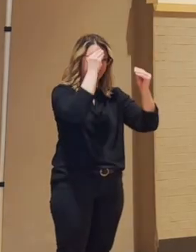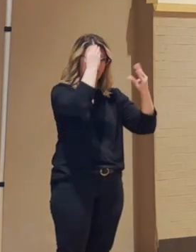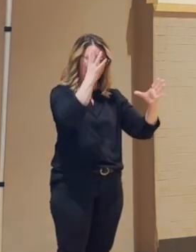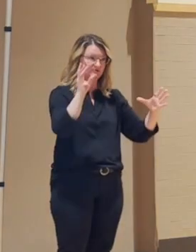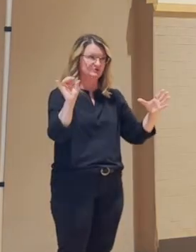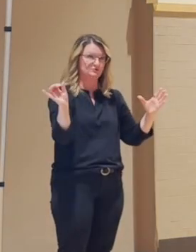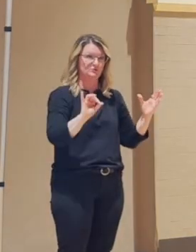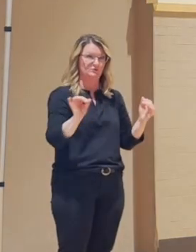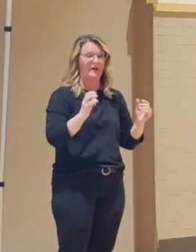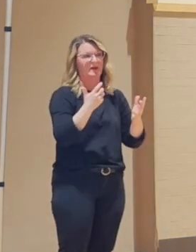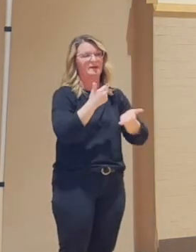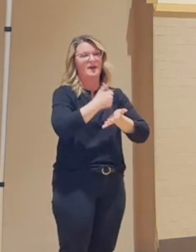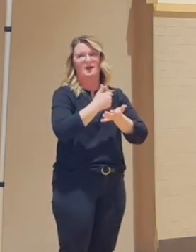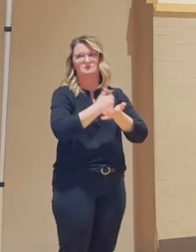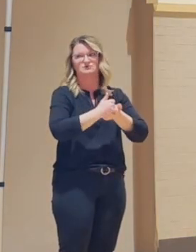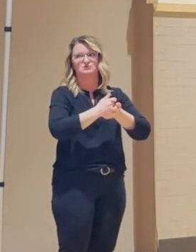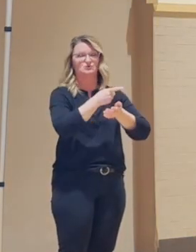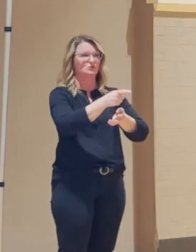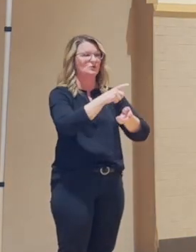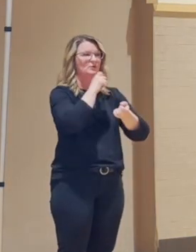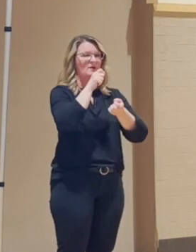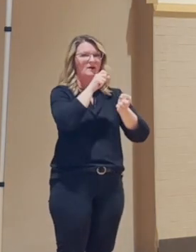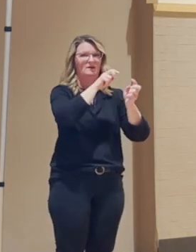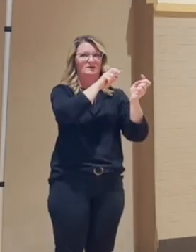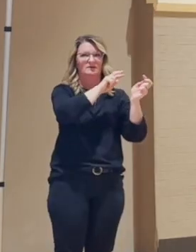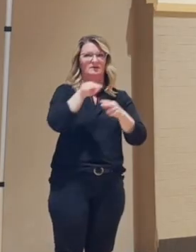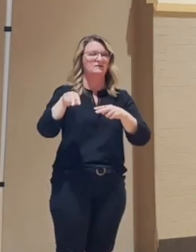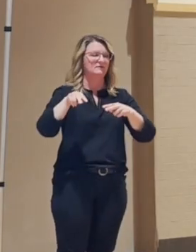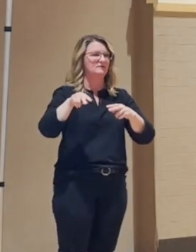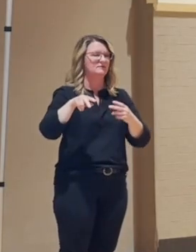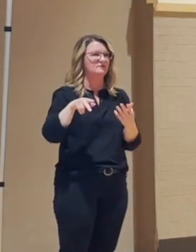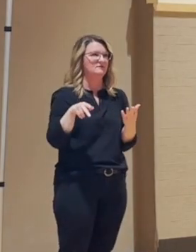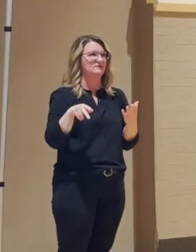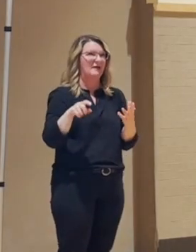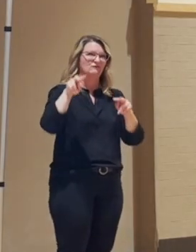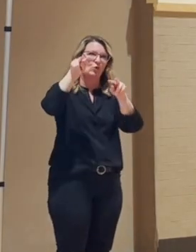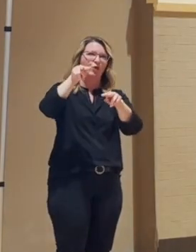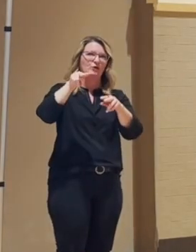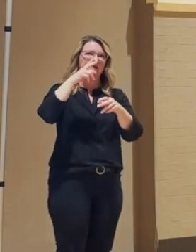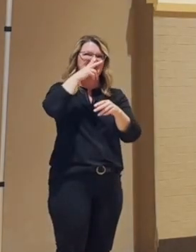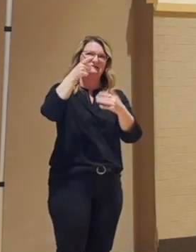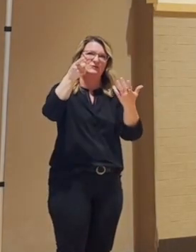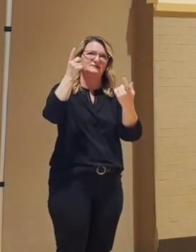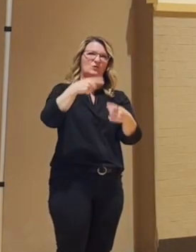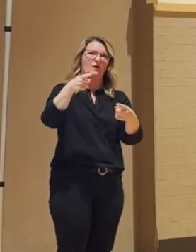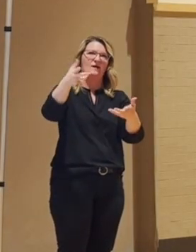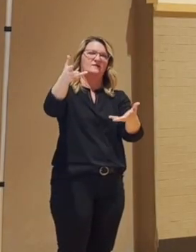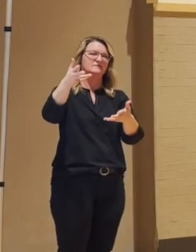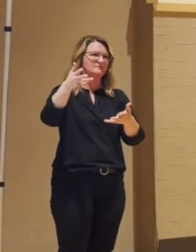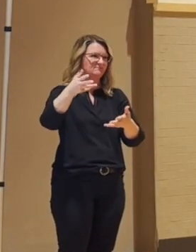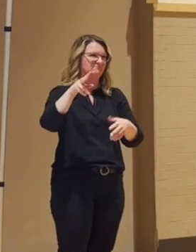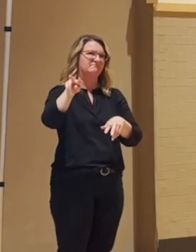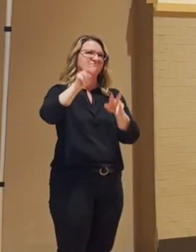helps to not have you, have you have to look out your window if it's outside of your job or outside your home